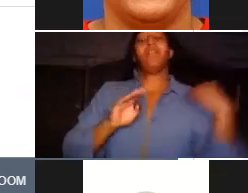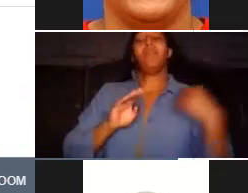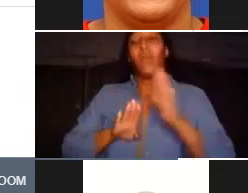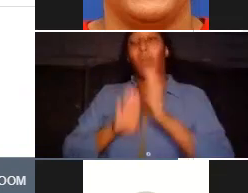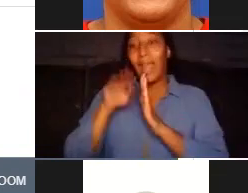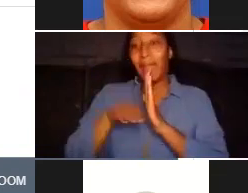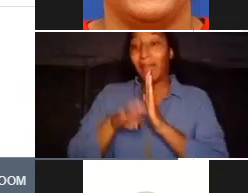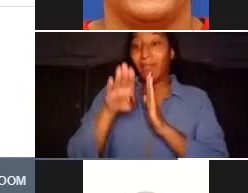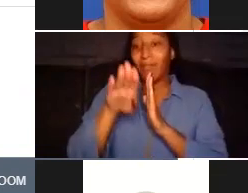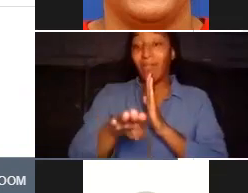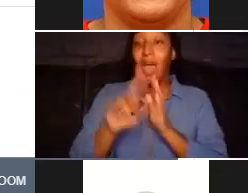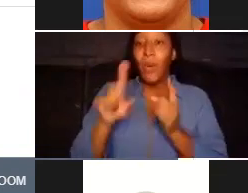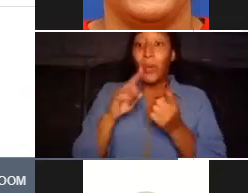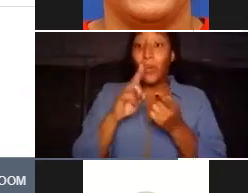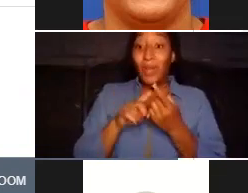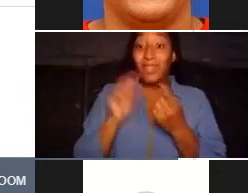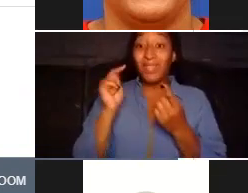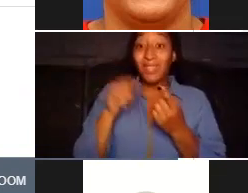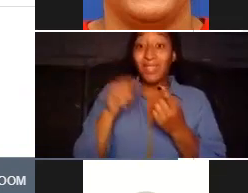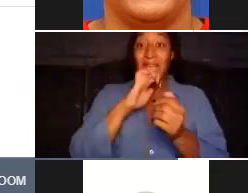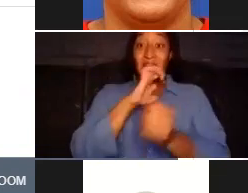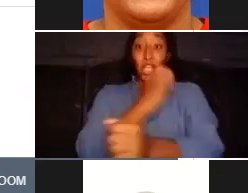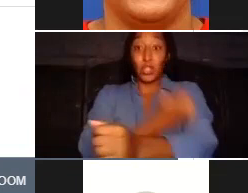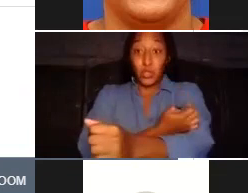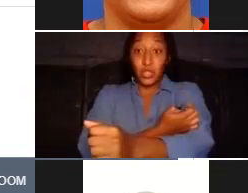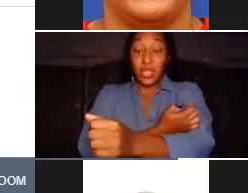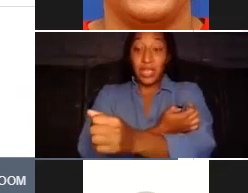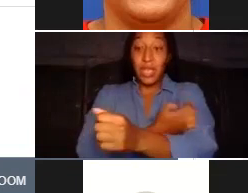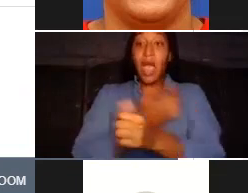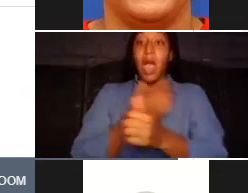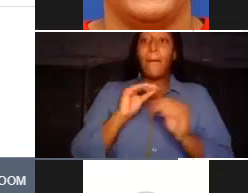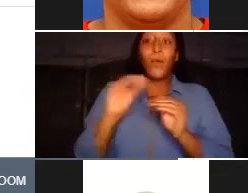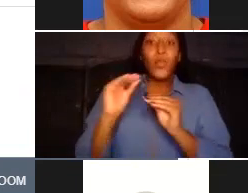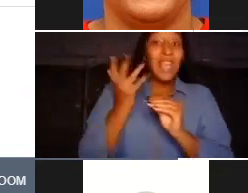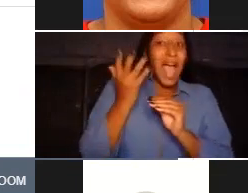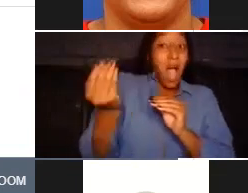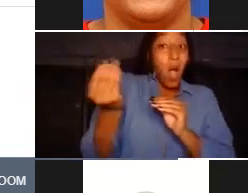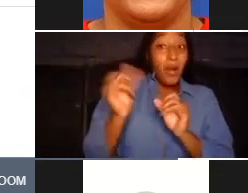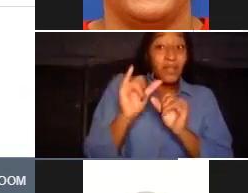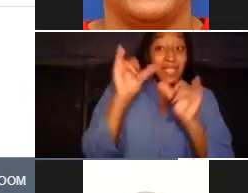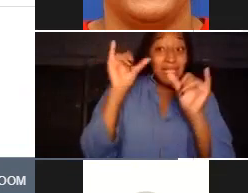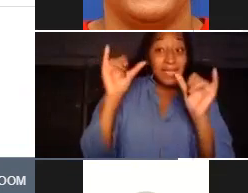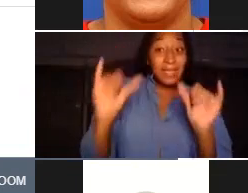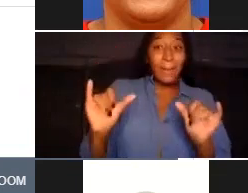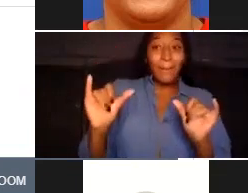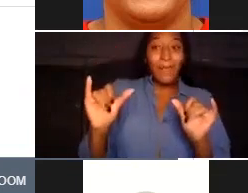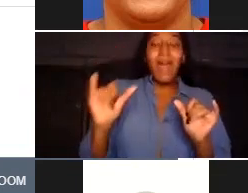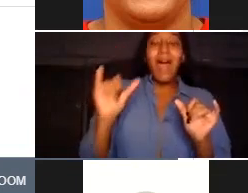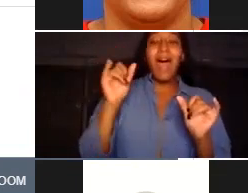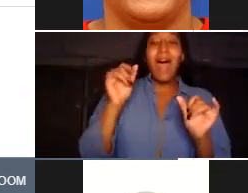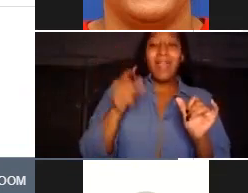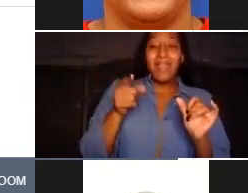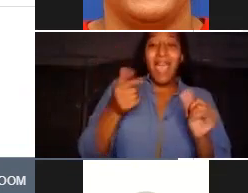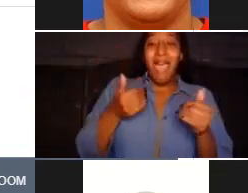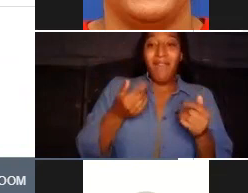system, that energy could get transferred to another object, and it will then force that object to